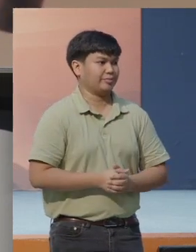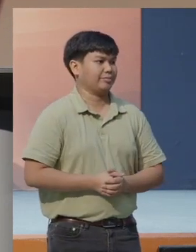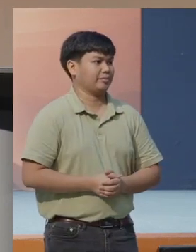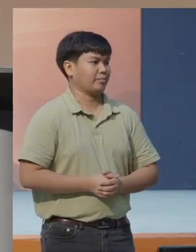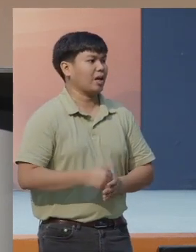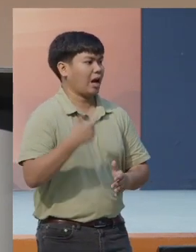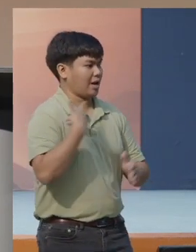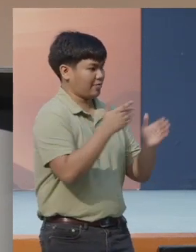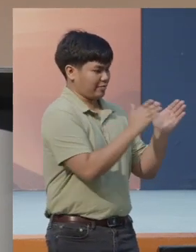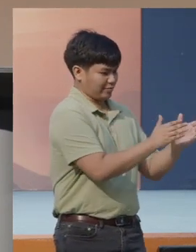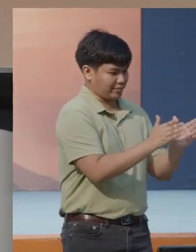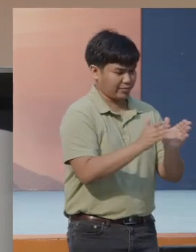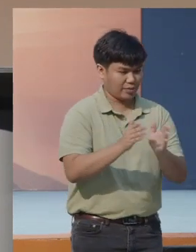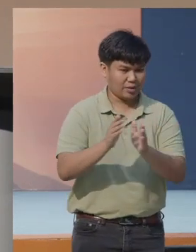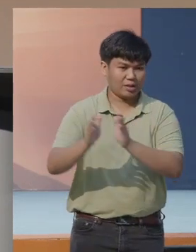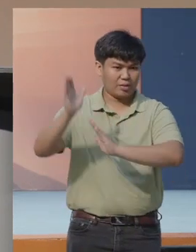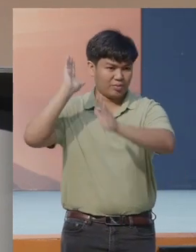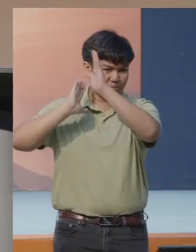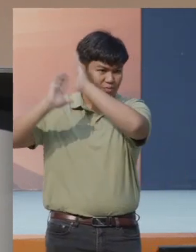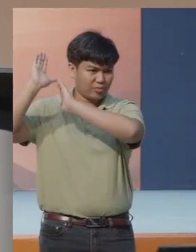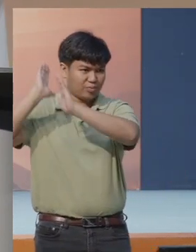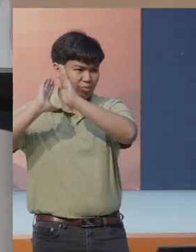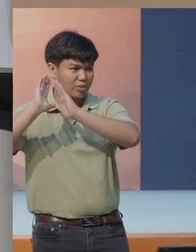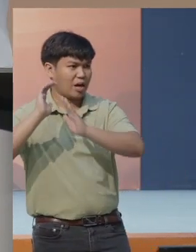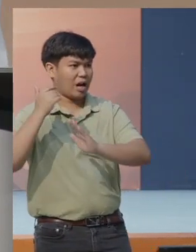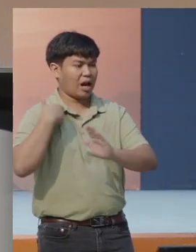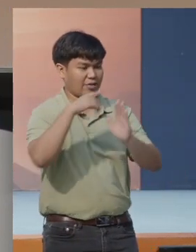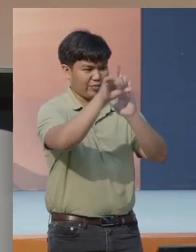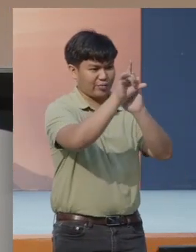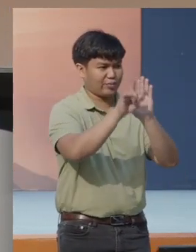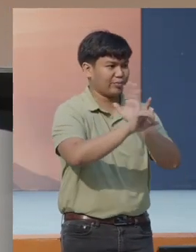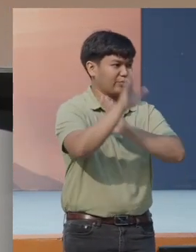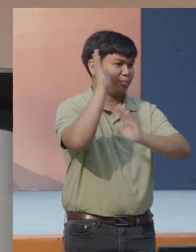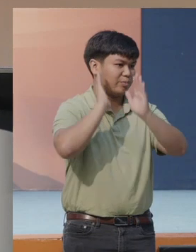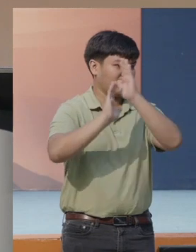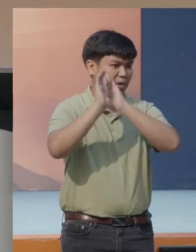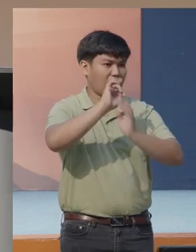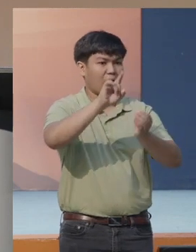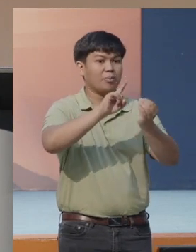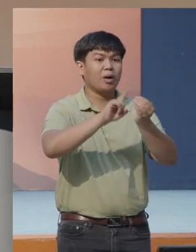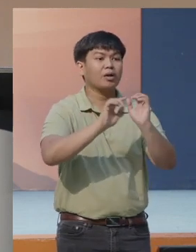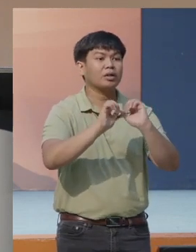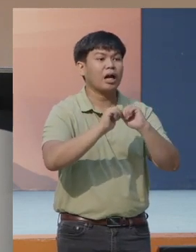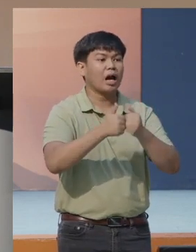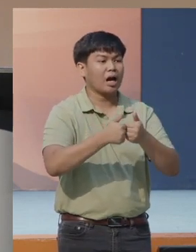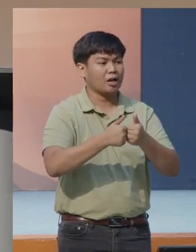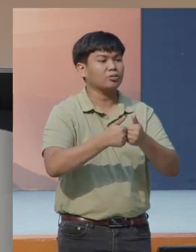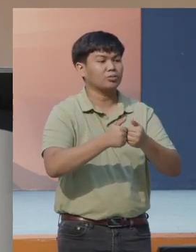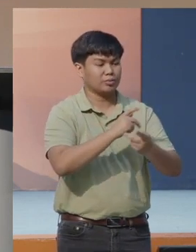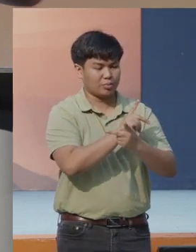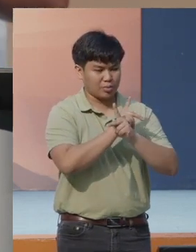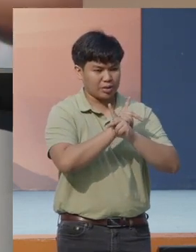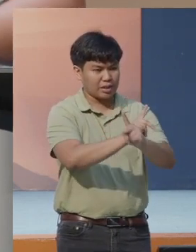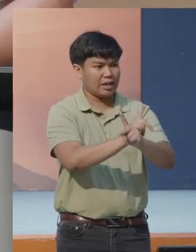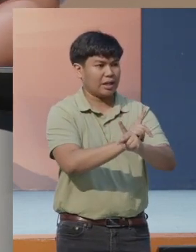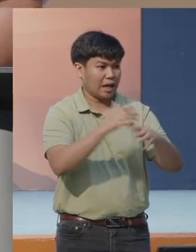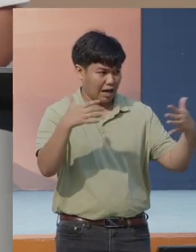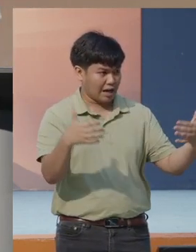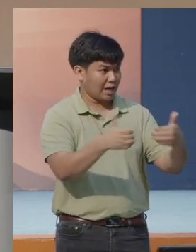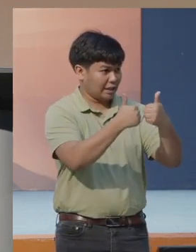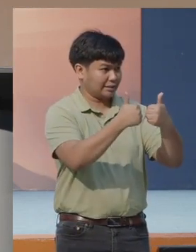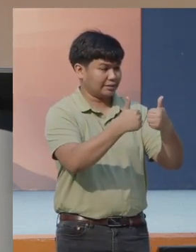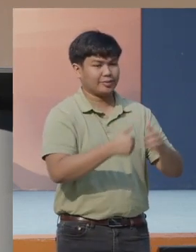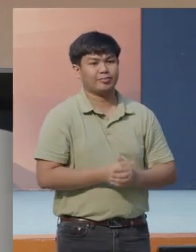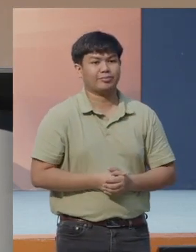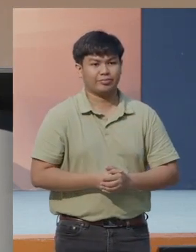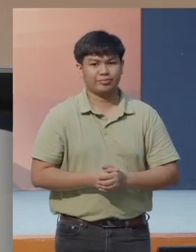Klarong-klaro yung order and peace na tinataguyod ng Panginoon. Kasi alam niya,